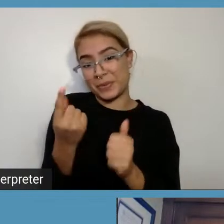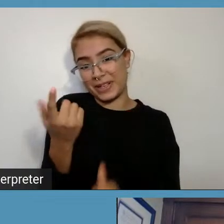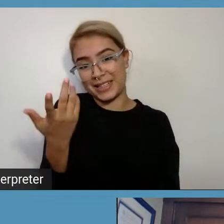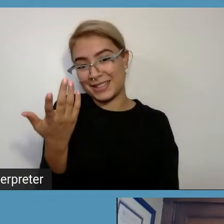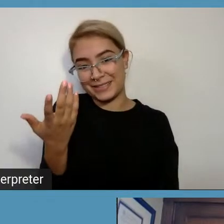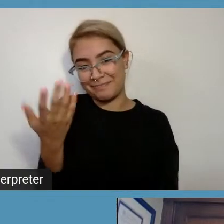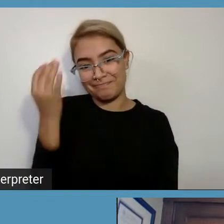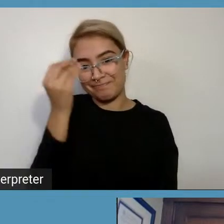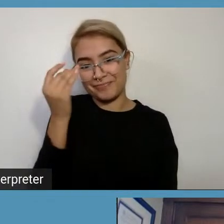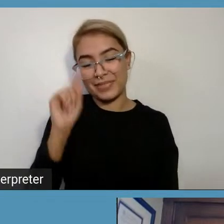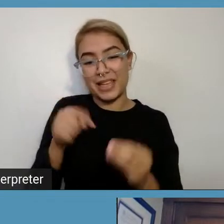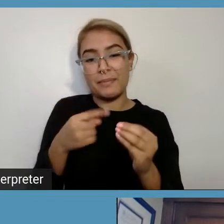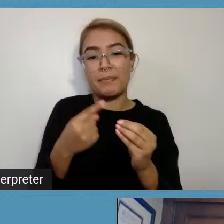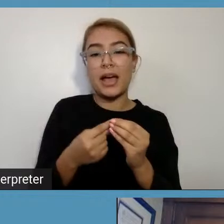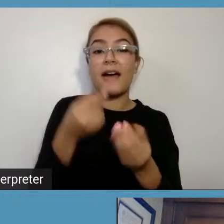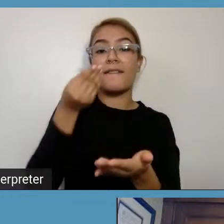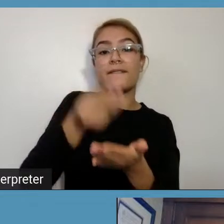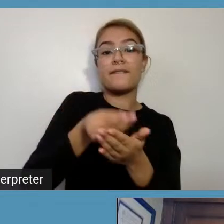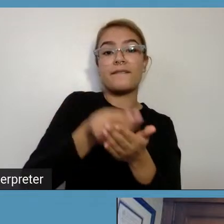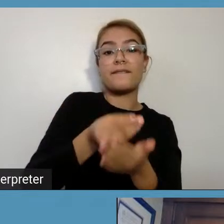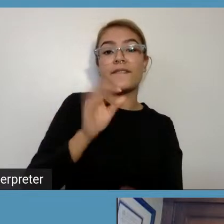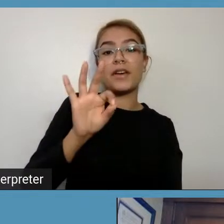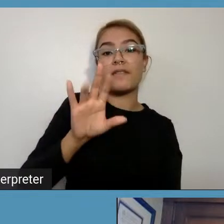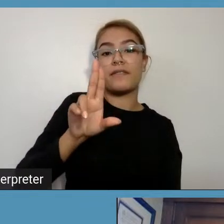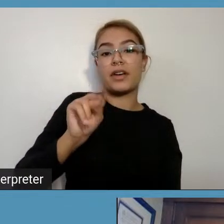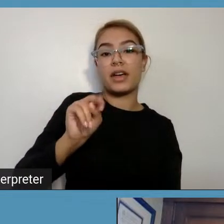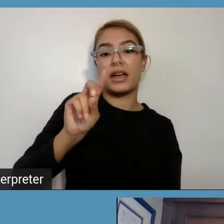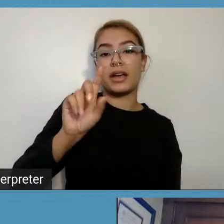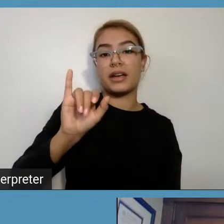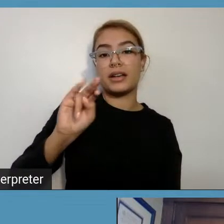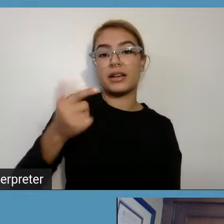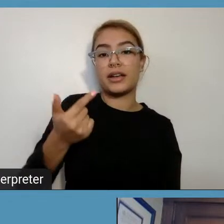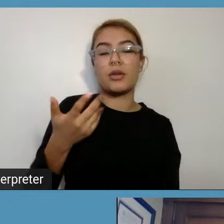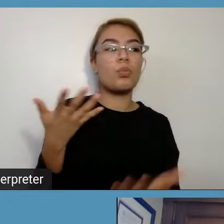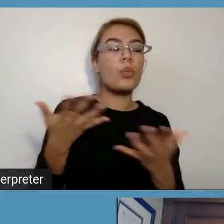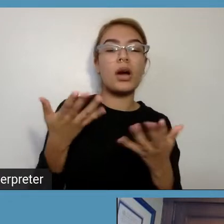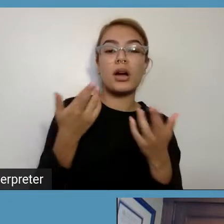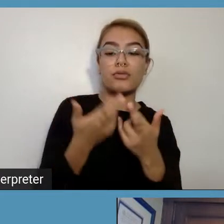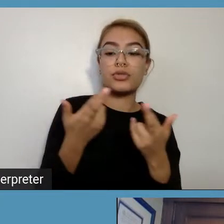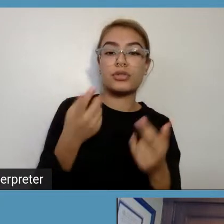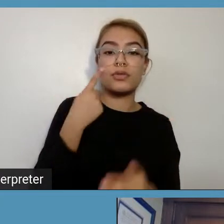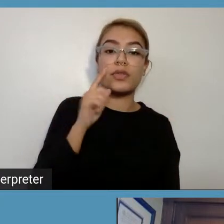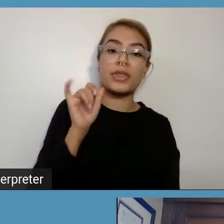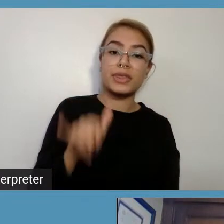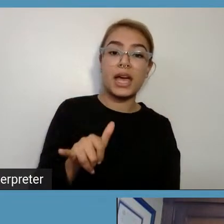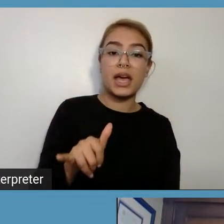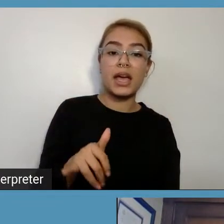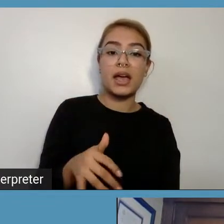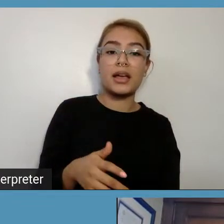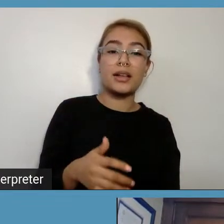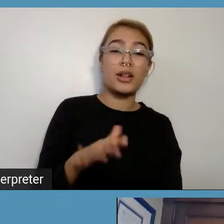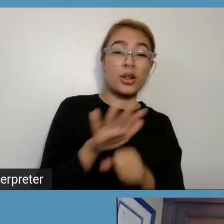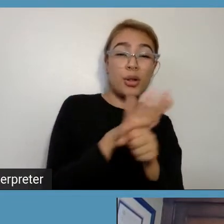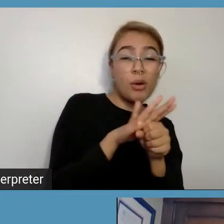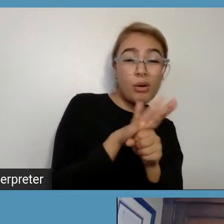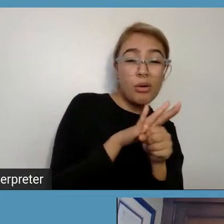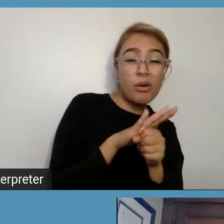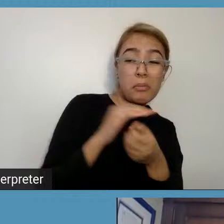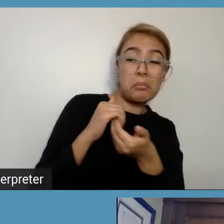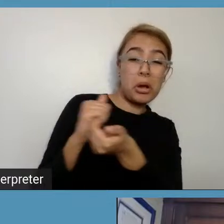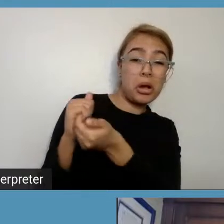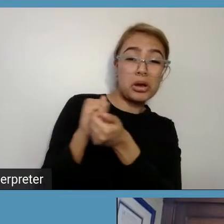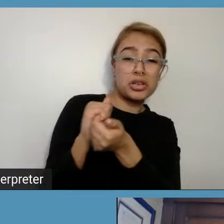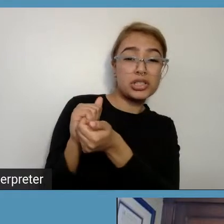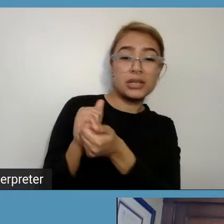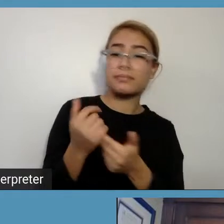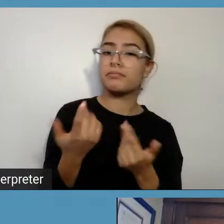You mentioned that you've gotten some grants for it and the like. What are the sources for this? Is this IMLS? Is this local partnerships? Those kinds